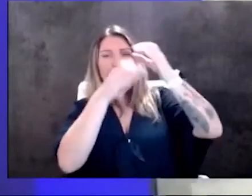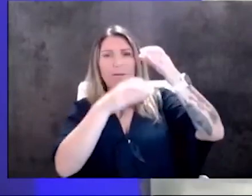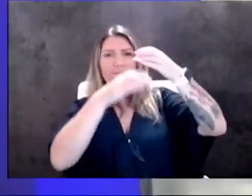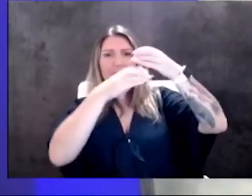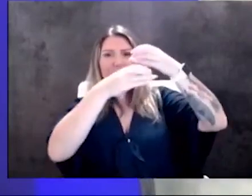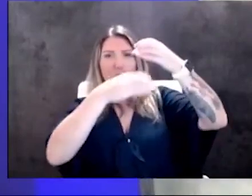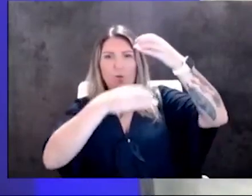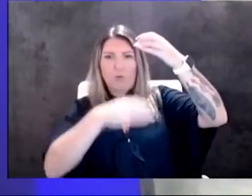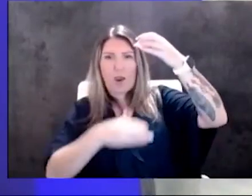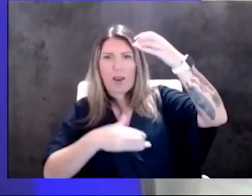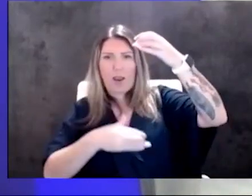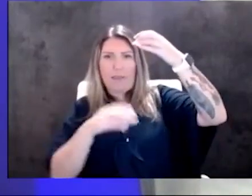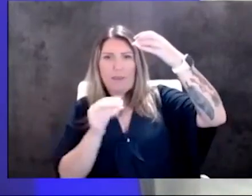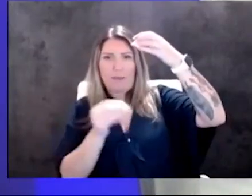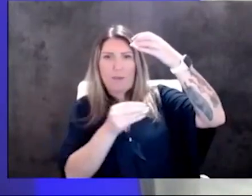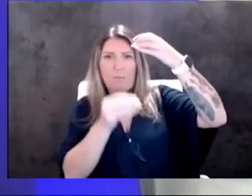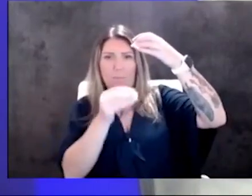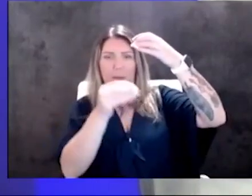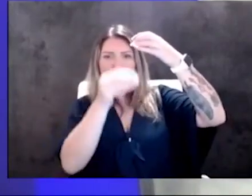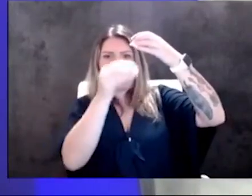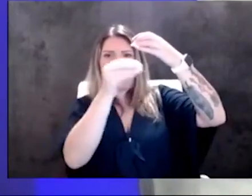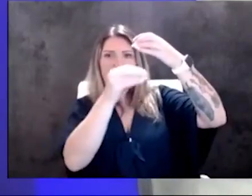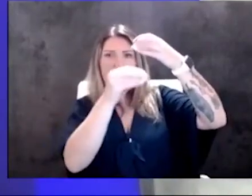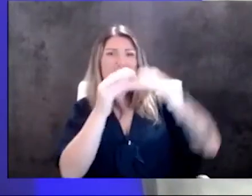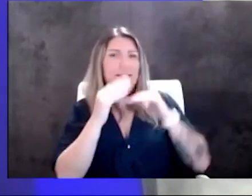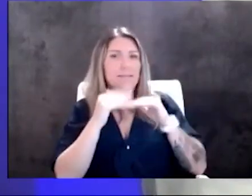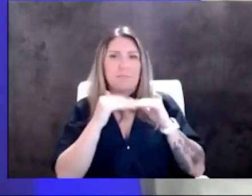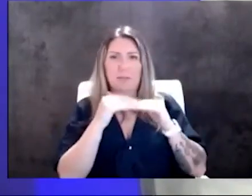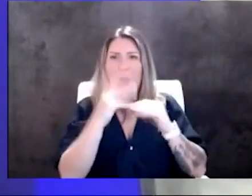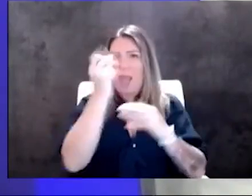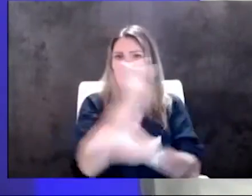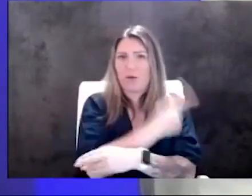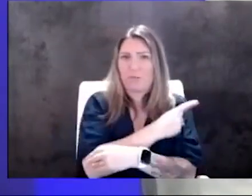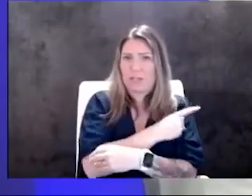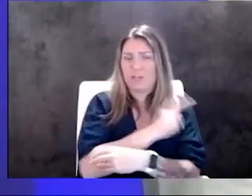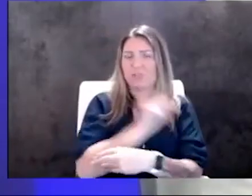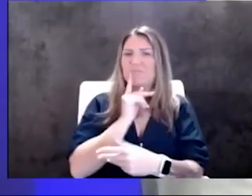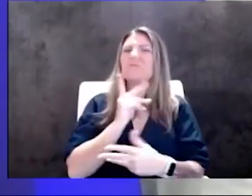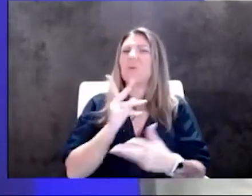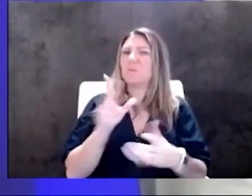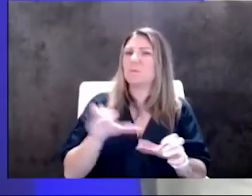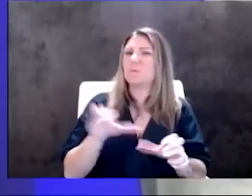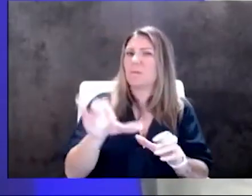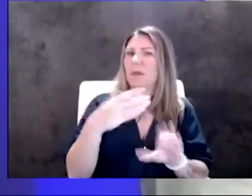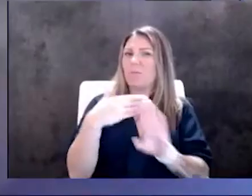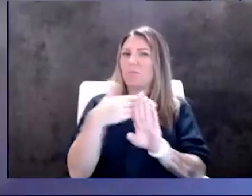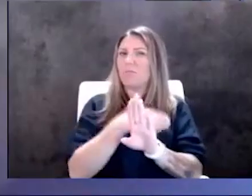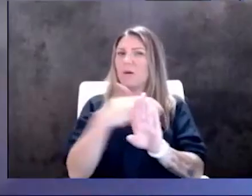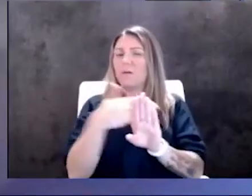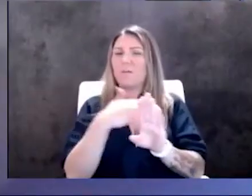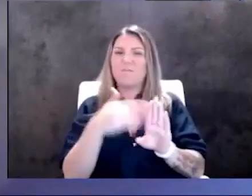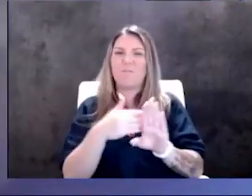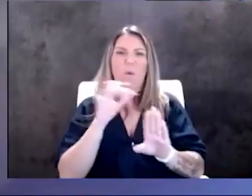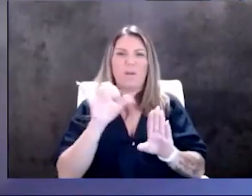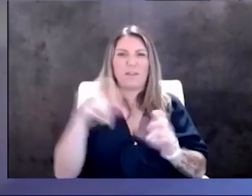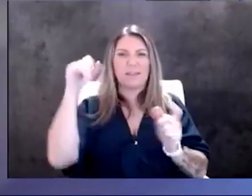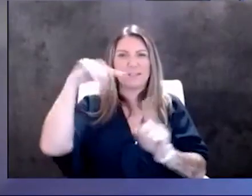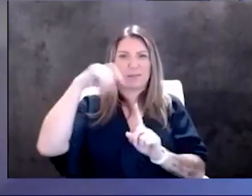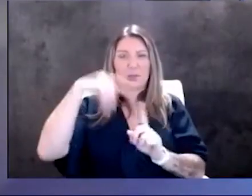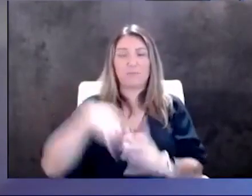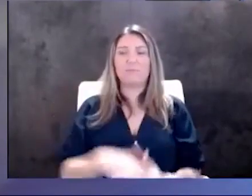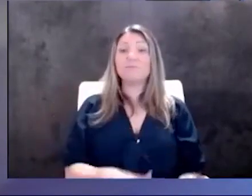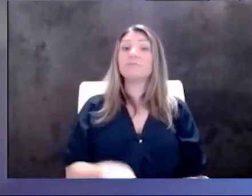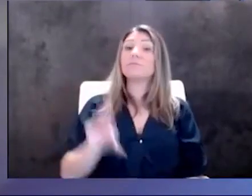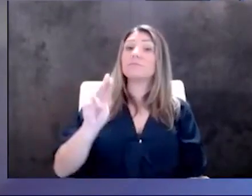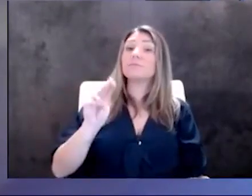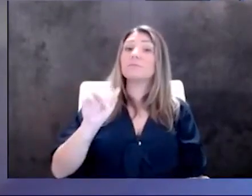that's also kind of a minimally invasive outpatient treatment that we'll usually reach for something like that before we go for a spinal cord stimulator. Mandy wants to know, does this